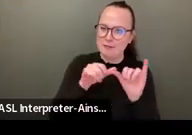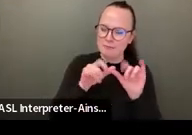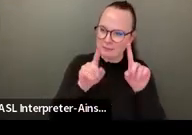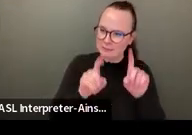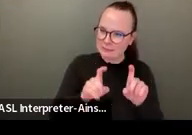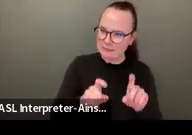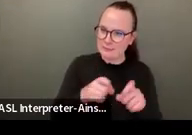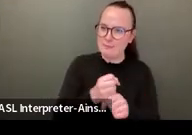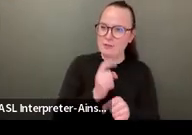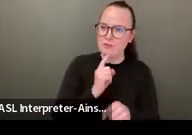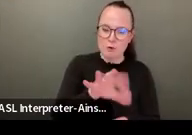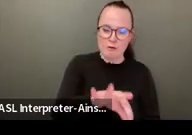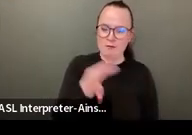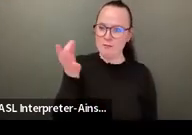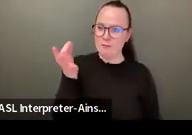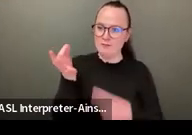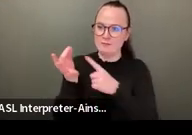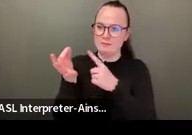specific skill out.